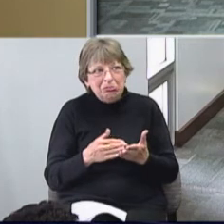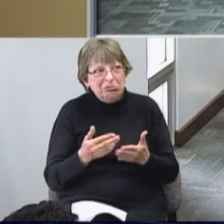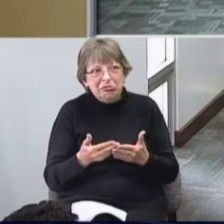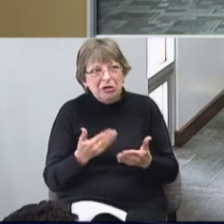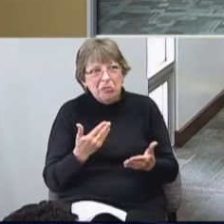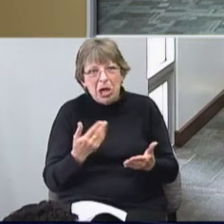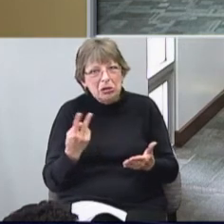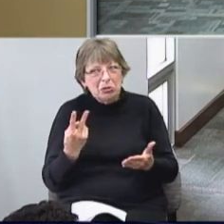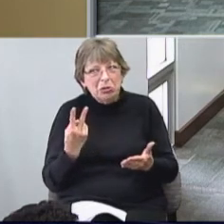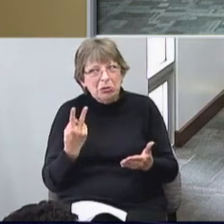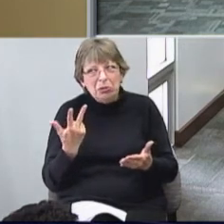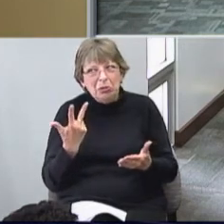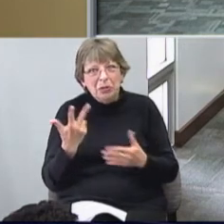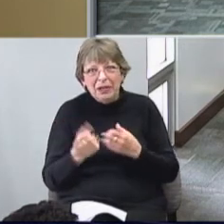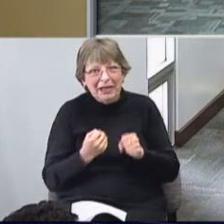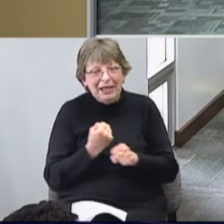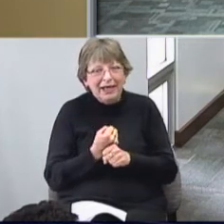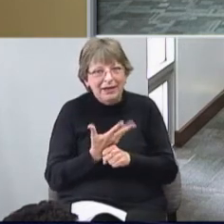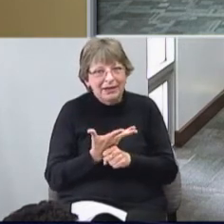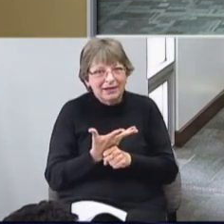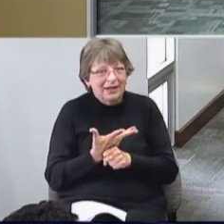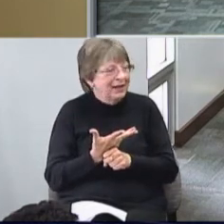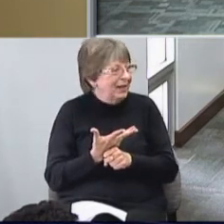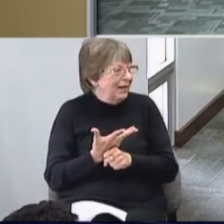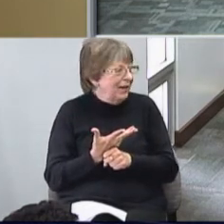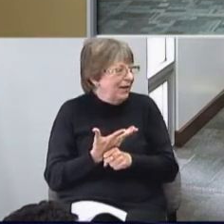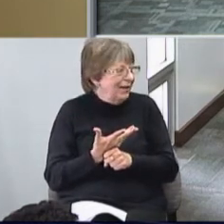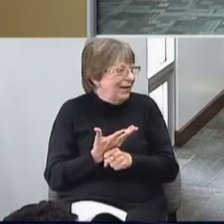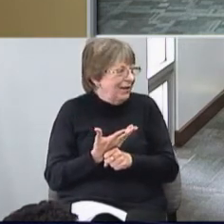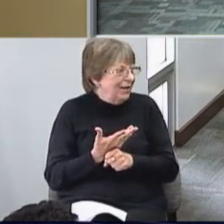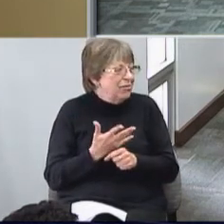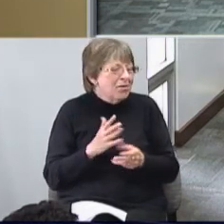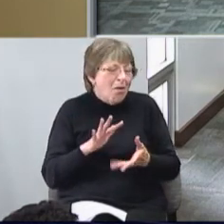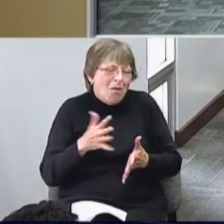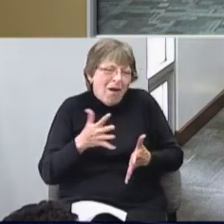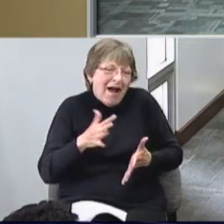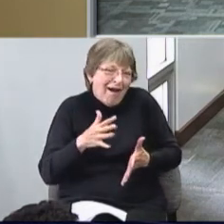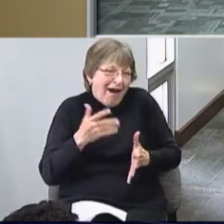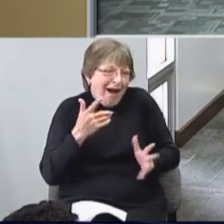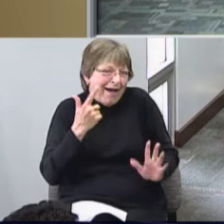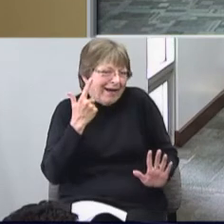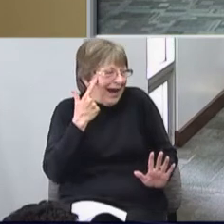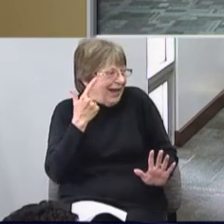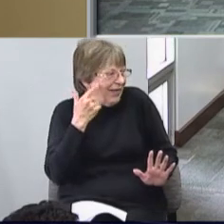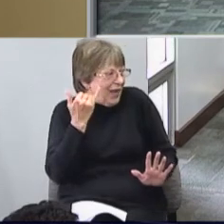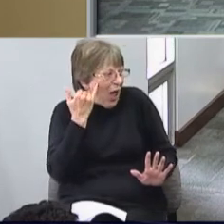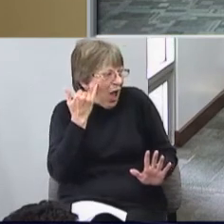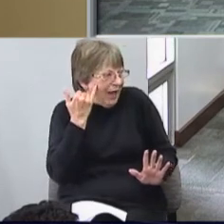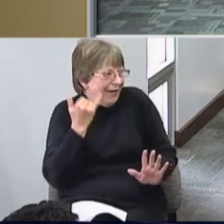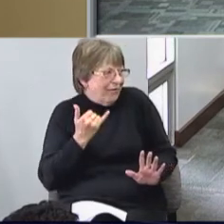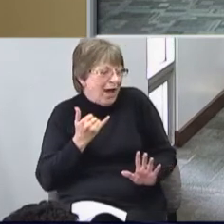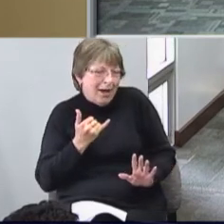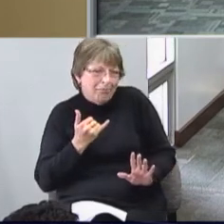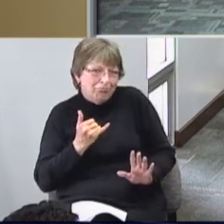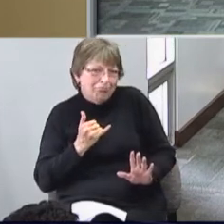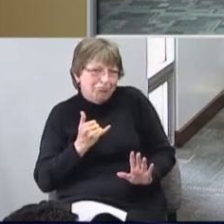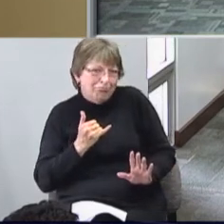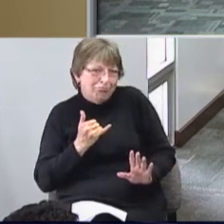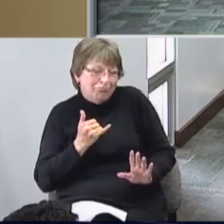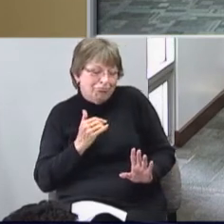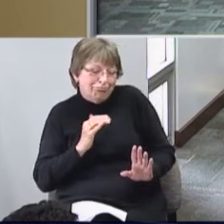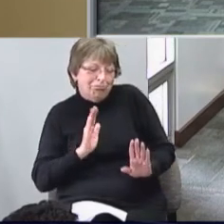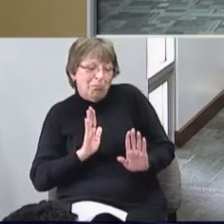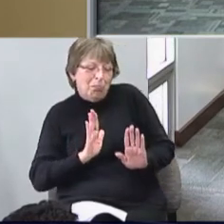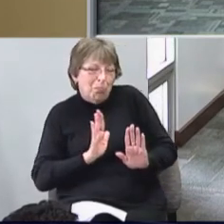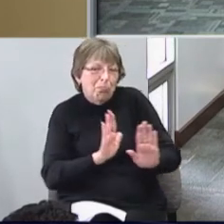about public art. So I kind of anticipated that, if I push this as a passion, it's going